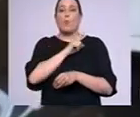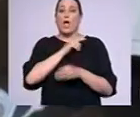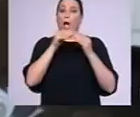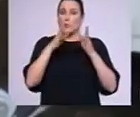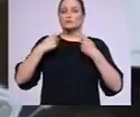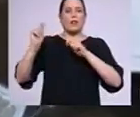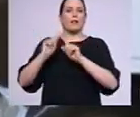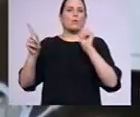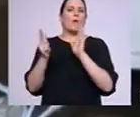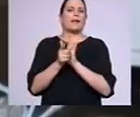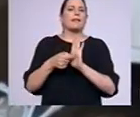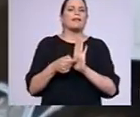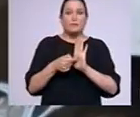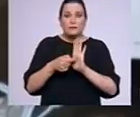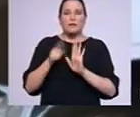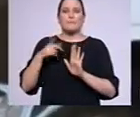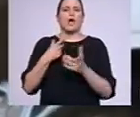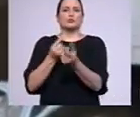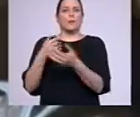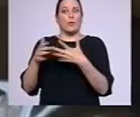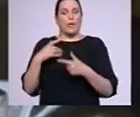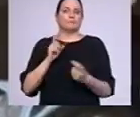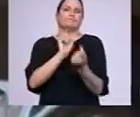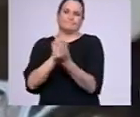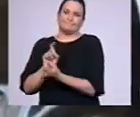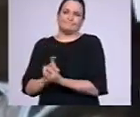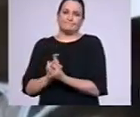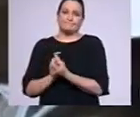now, that may be little comfort for these women whose